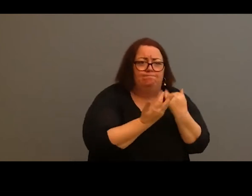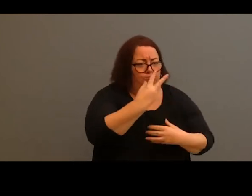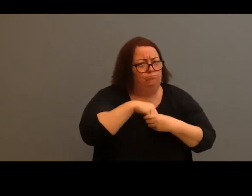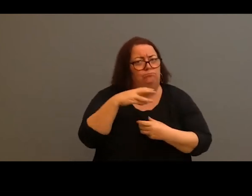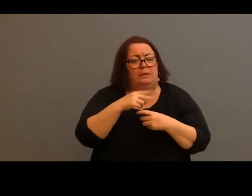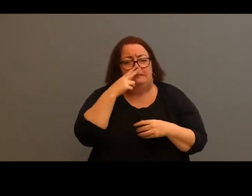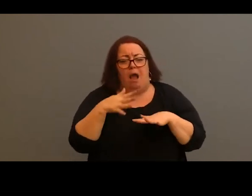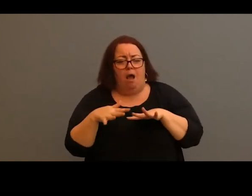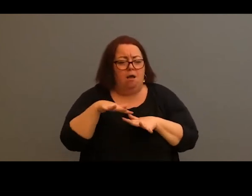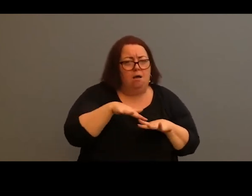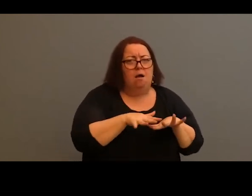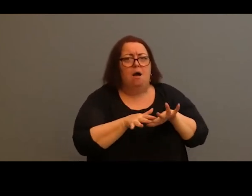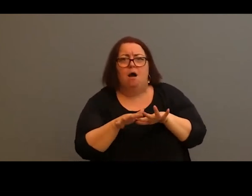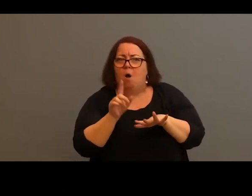plan.